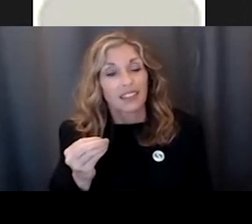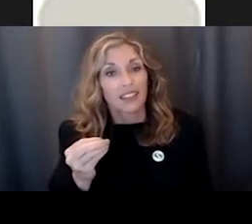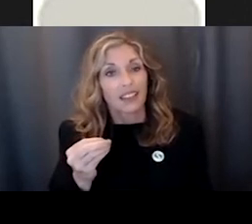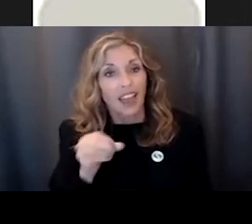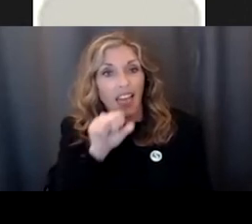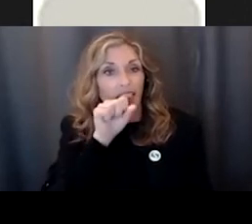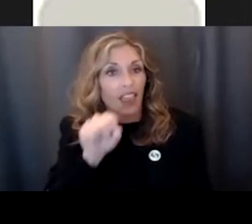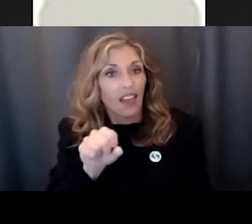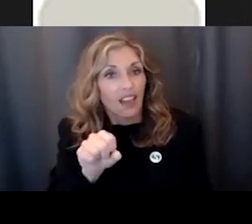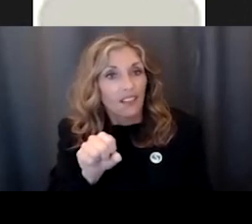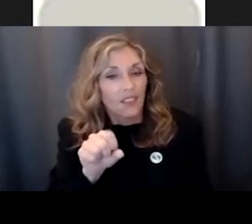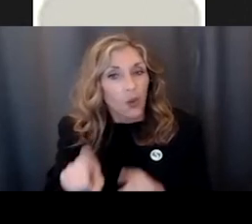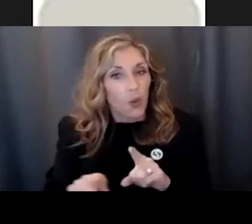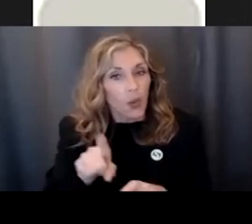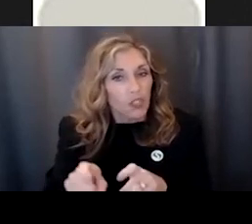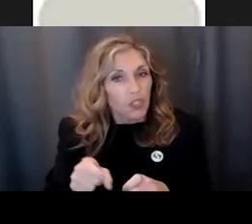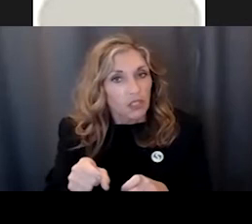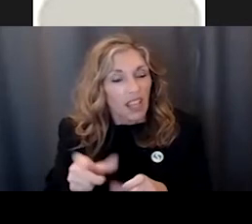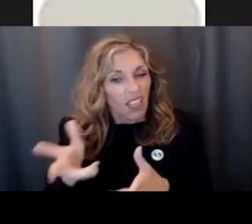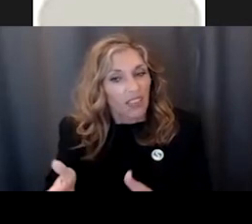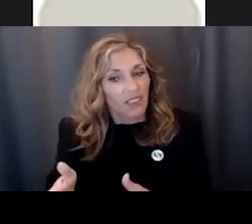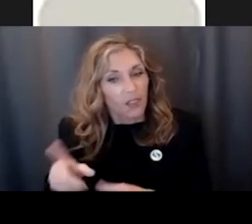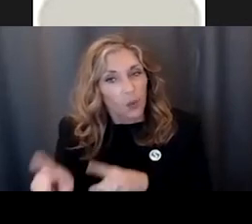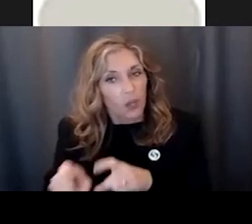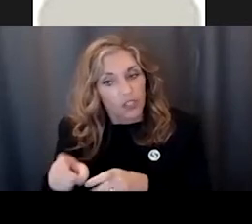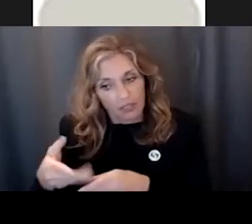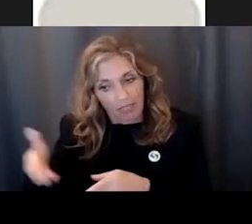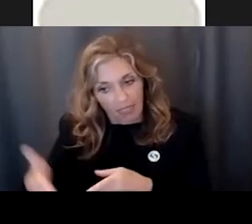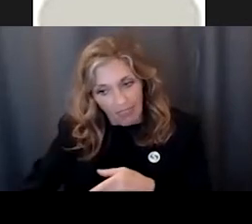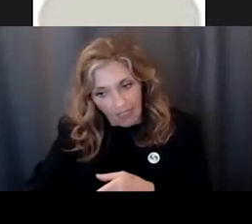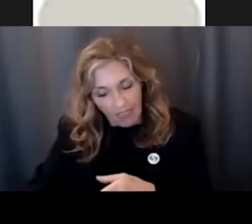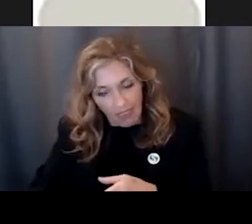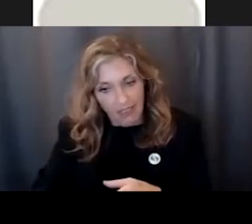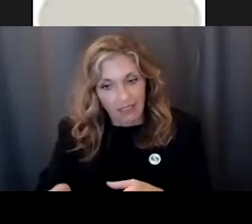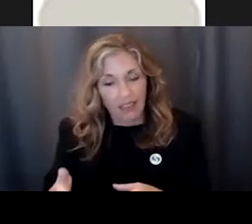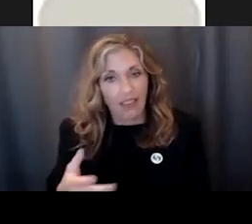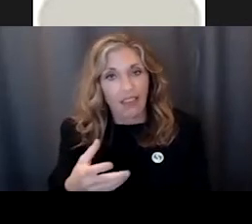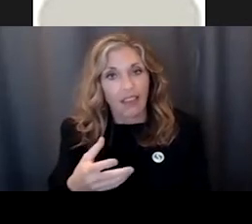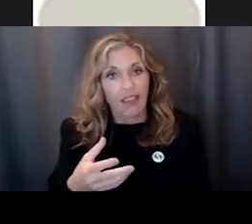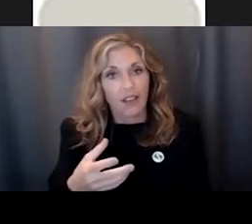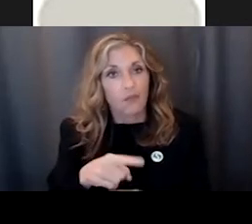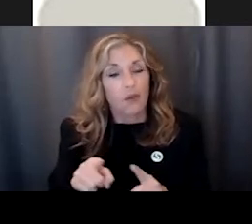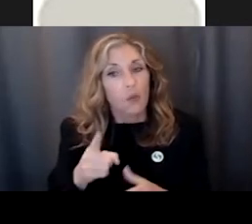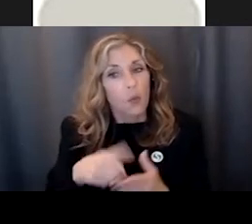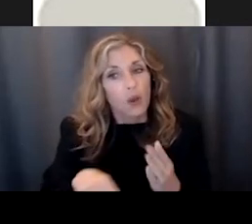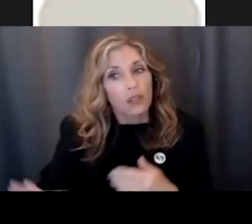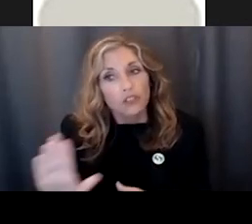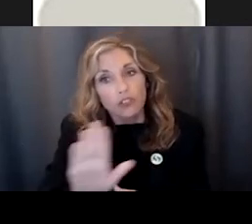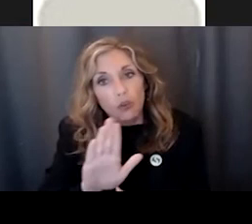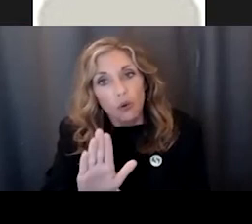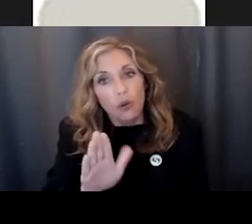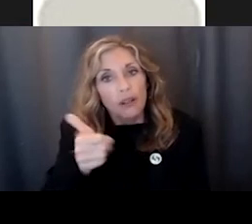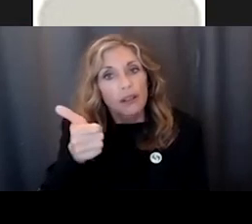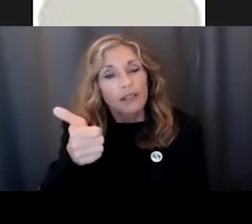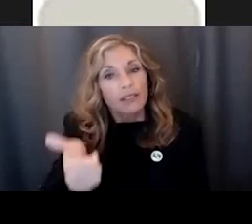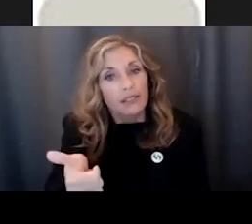at the end, and then we'll open it up for discussion. That what is your self-care ritual? What does it mean